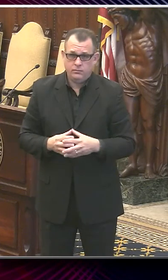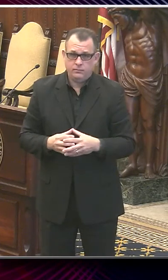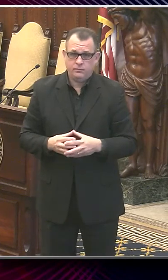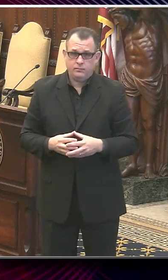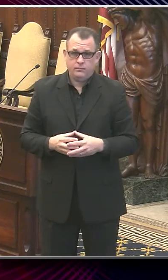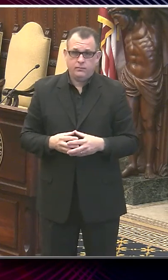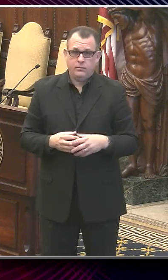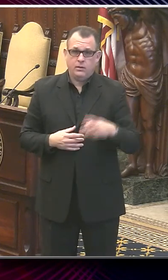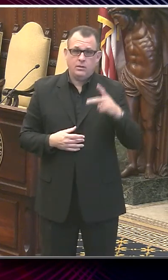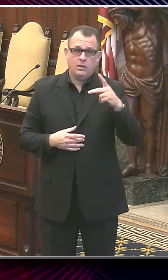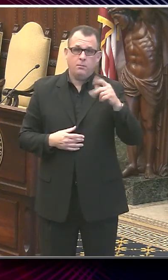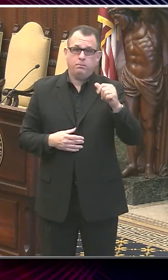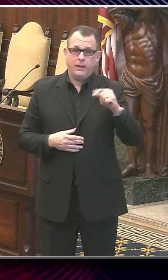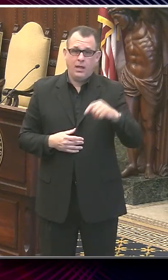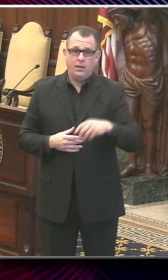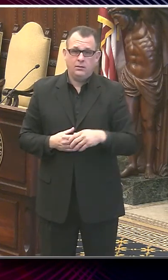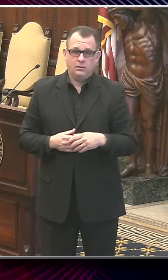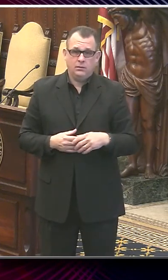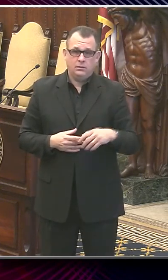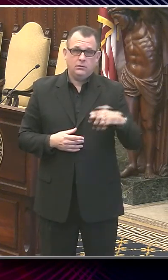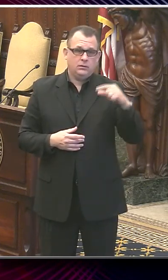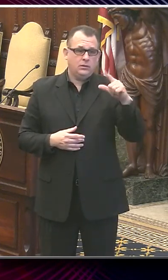Loeb of KYW.